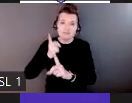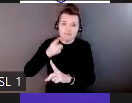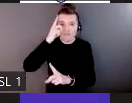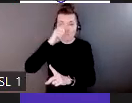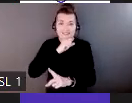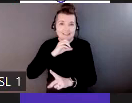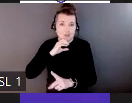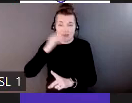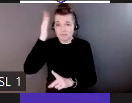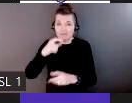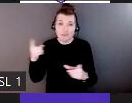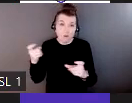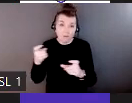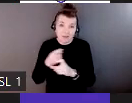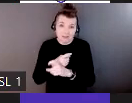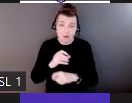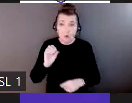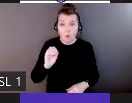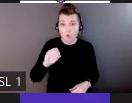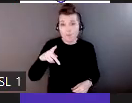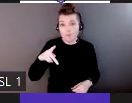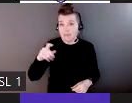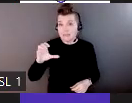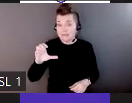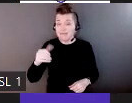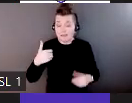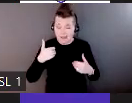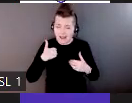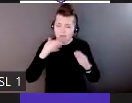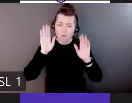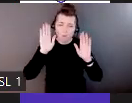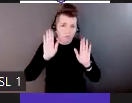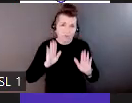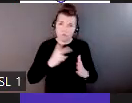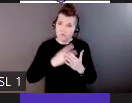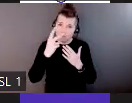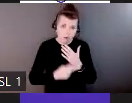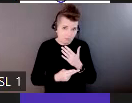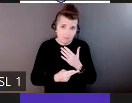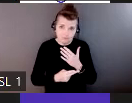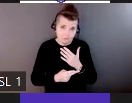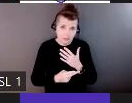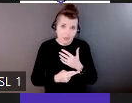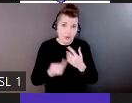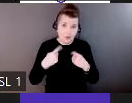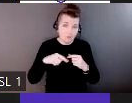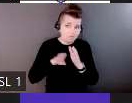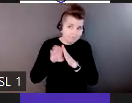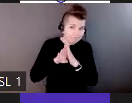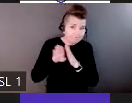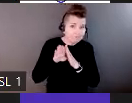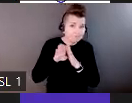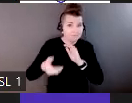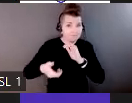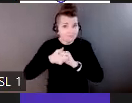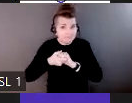complex. OPC does have a very good program. We continue to develop that program. Our